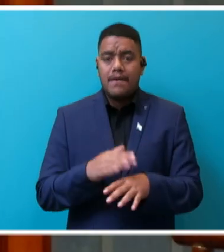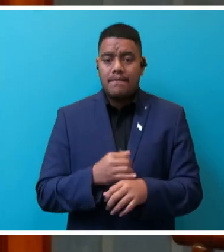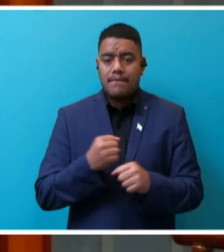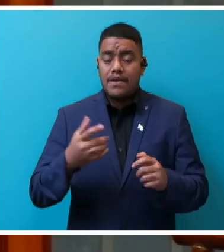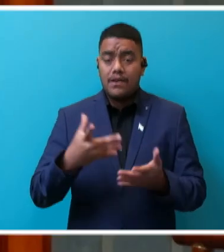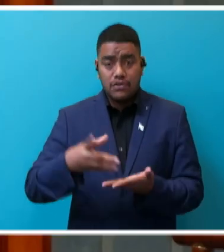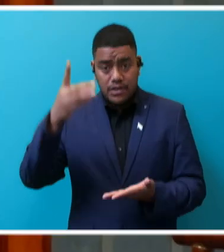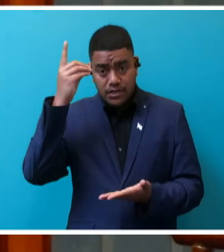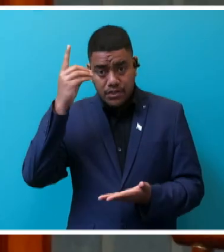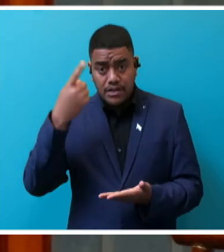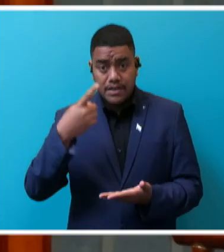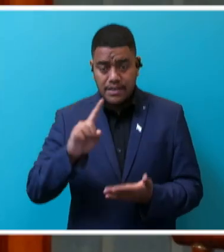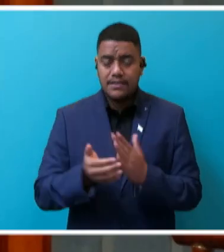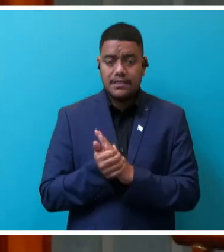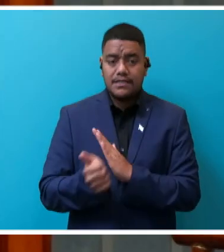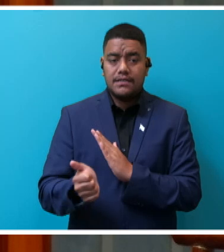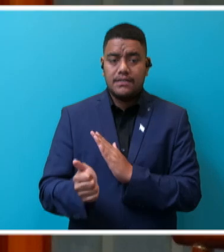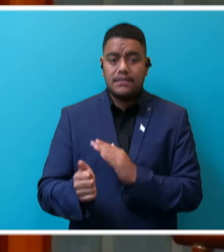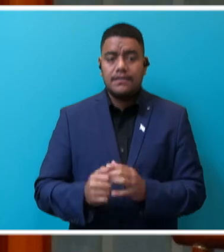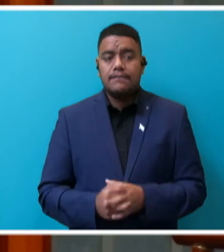education and skills.